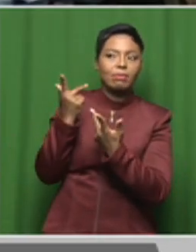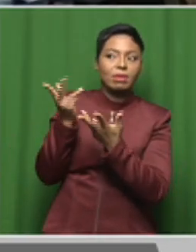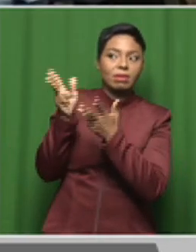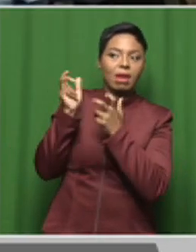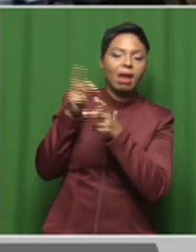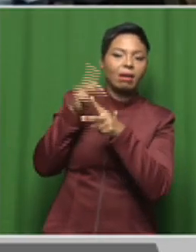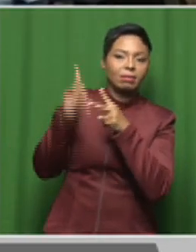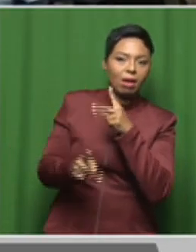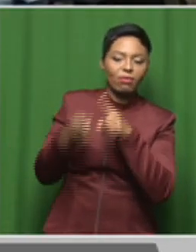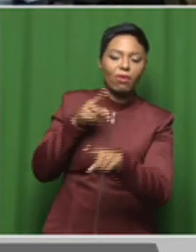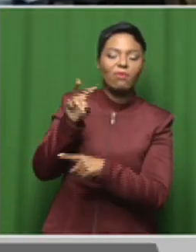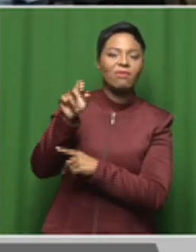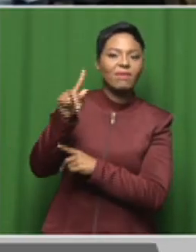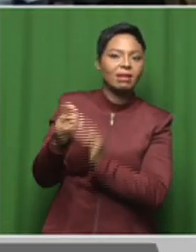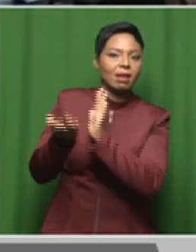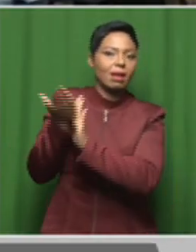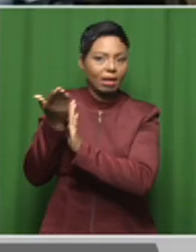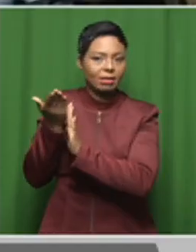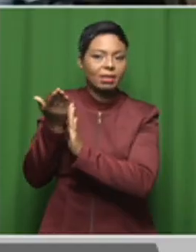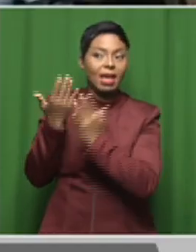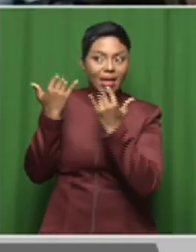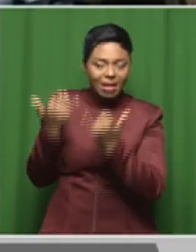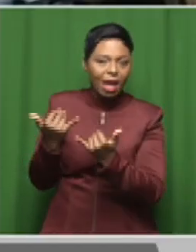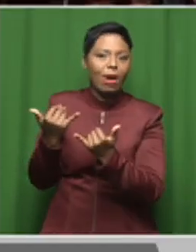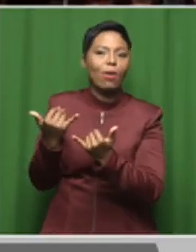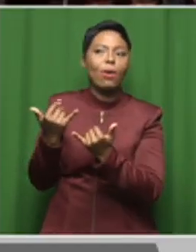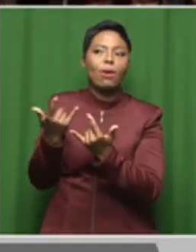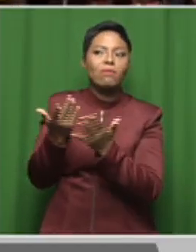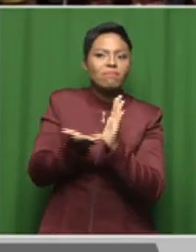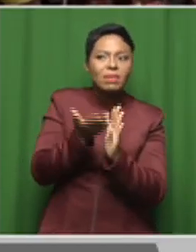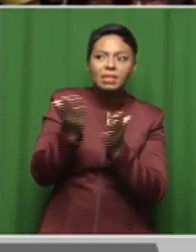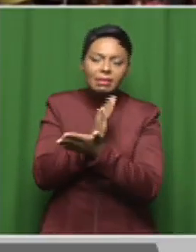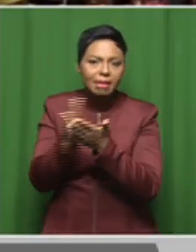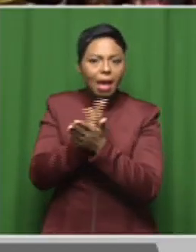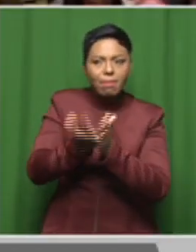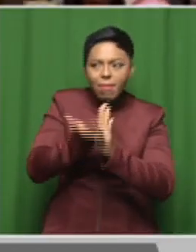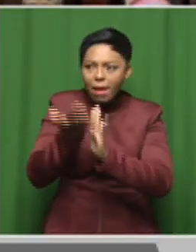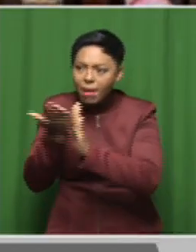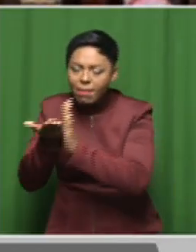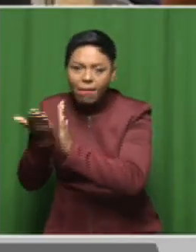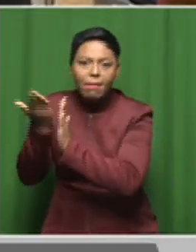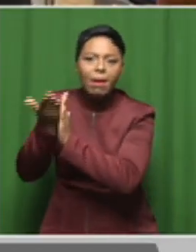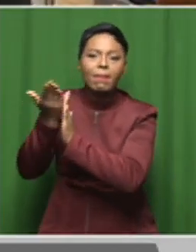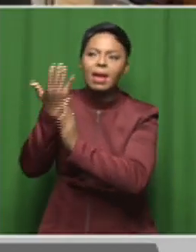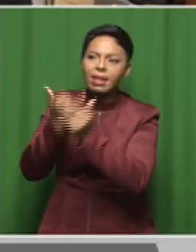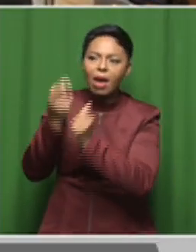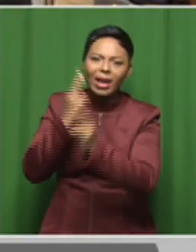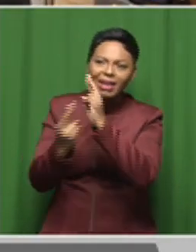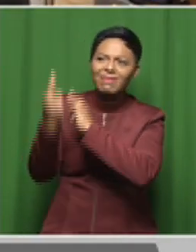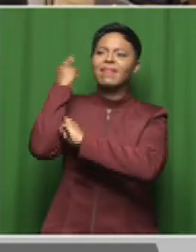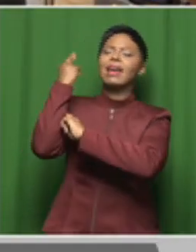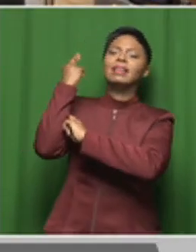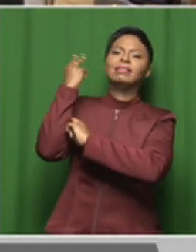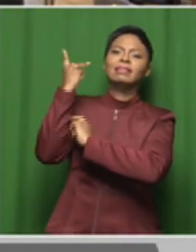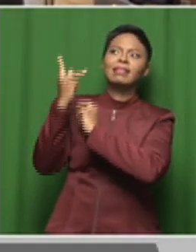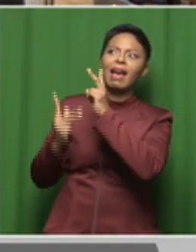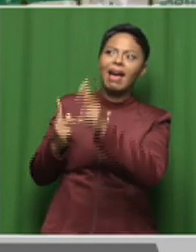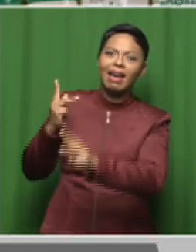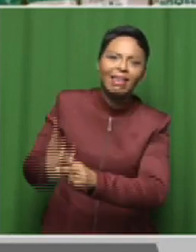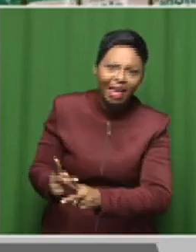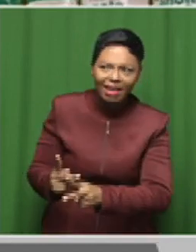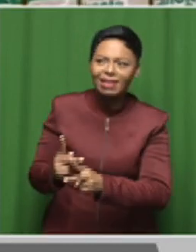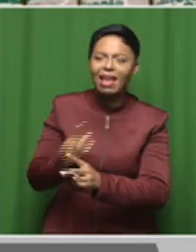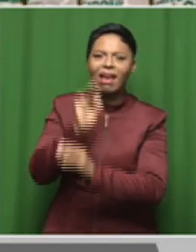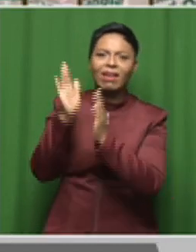that whole process has to be redone, where everything has already been implemented, so everything has to be